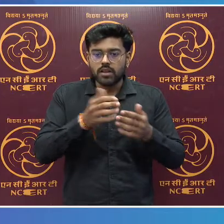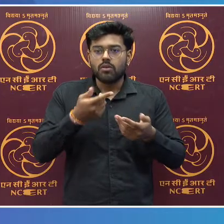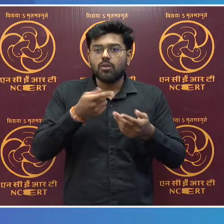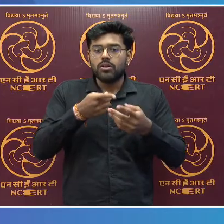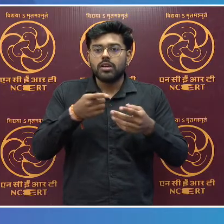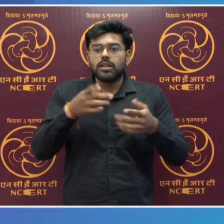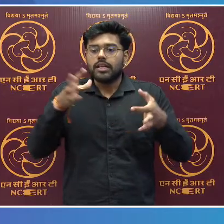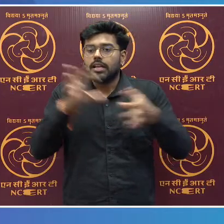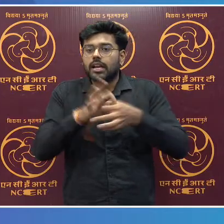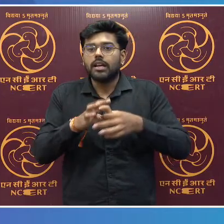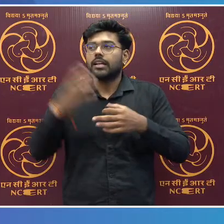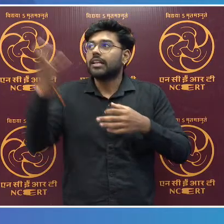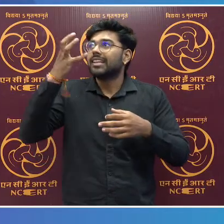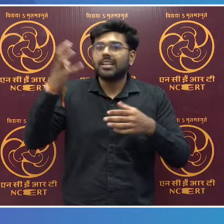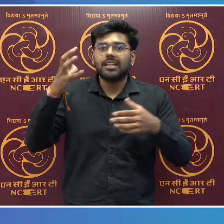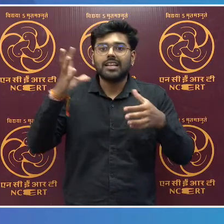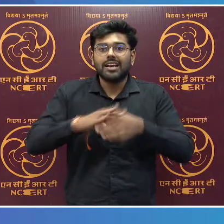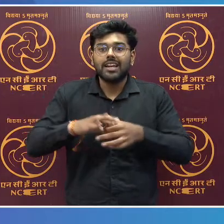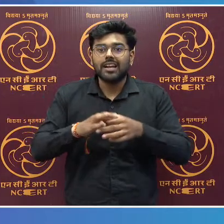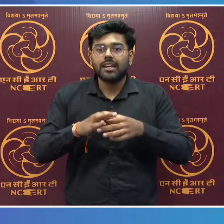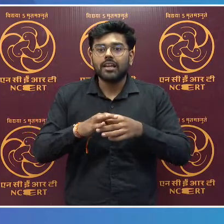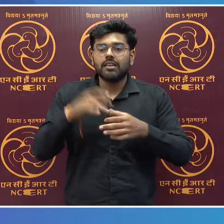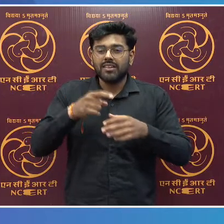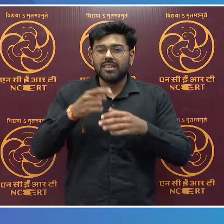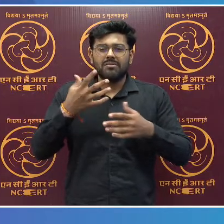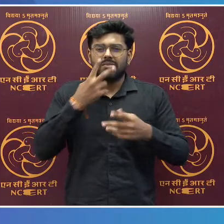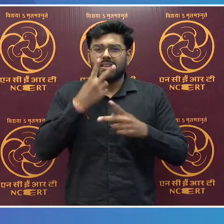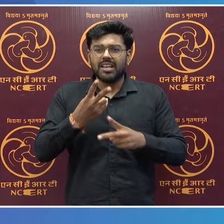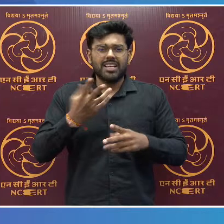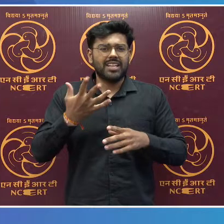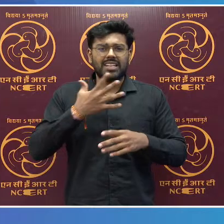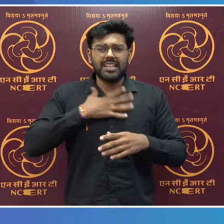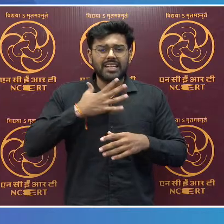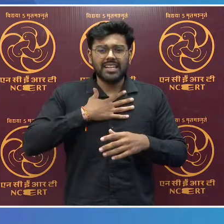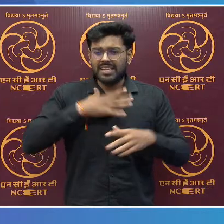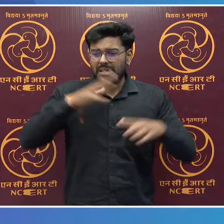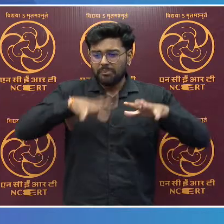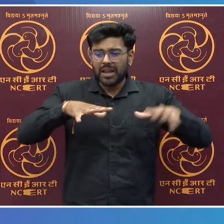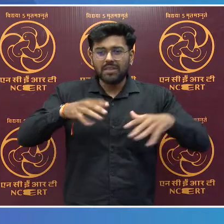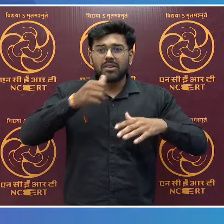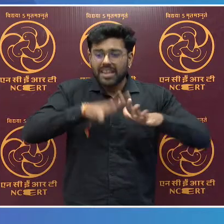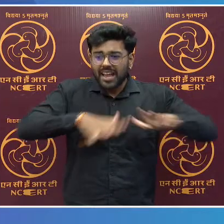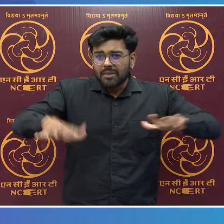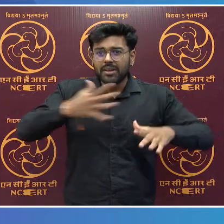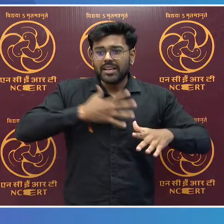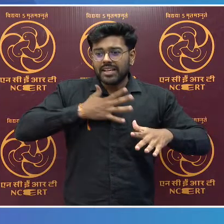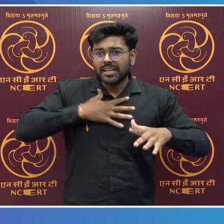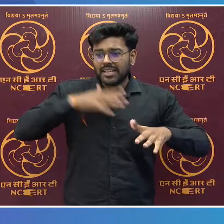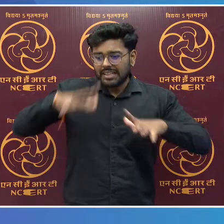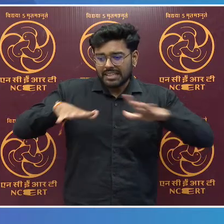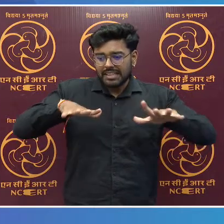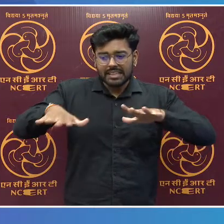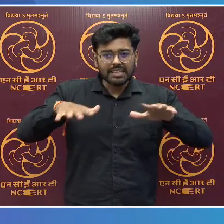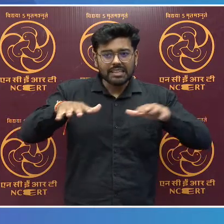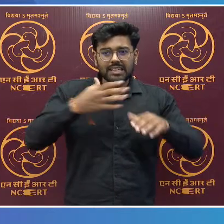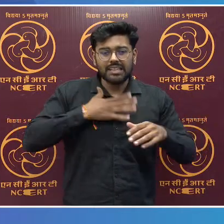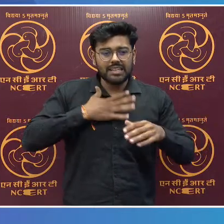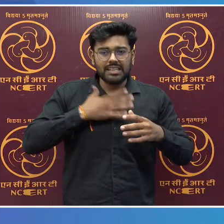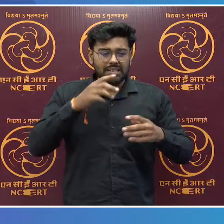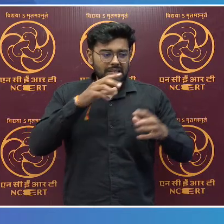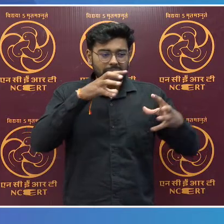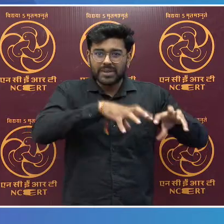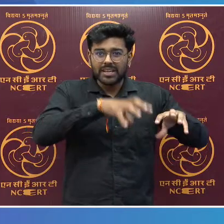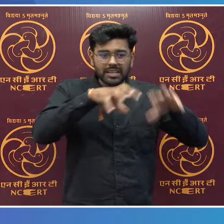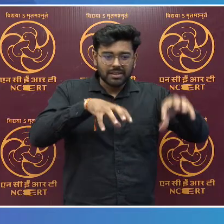direct contact. We see those green patches, right. So, those green patches are what? They are algae, very easy to